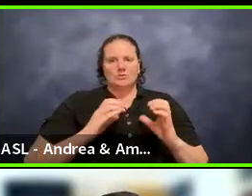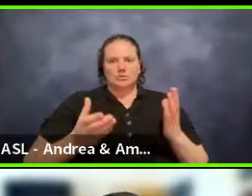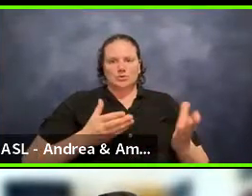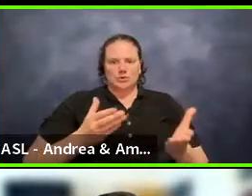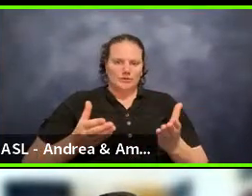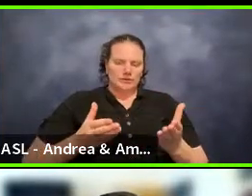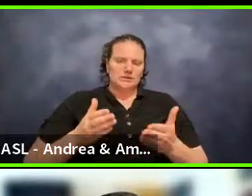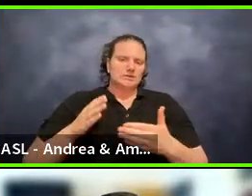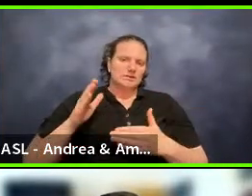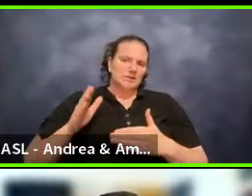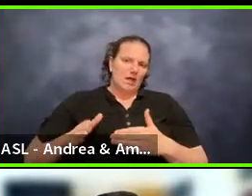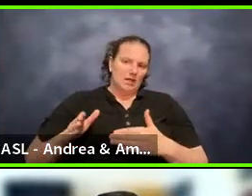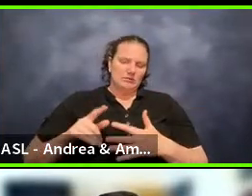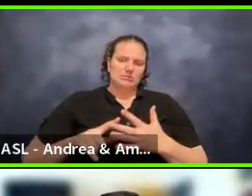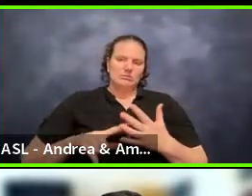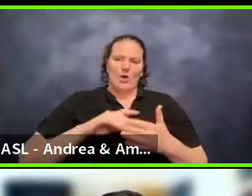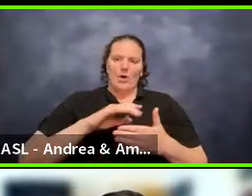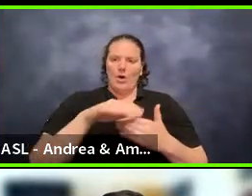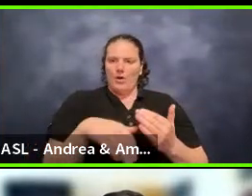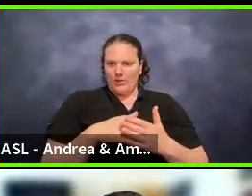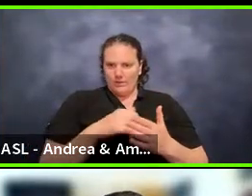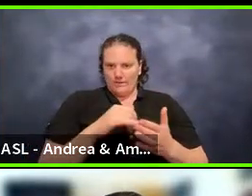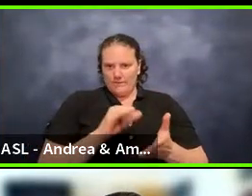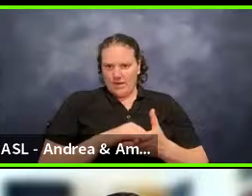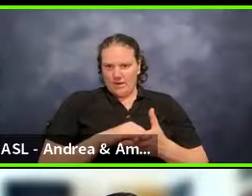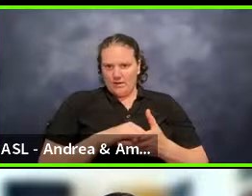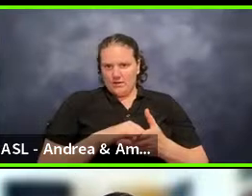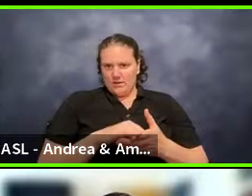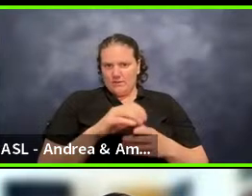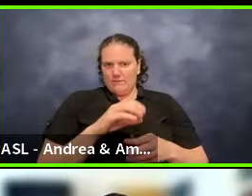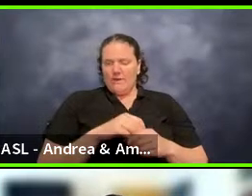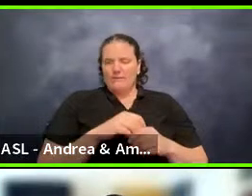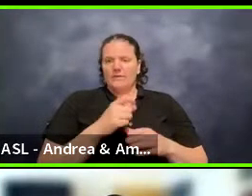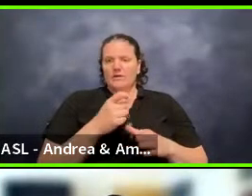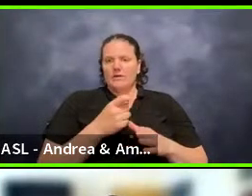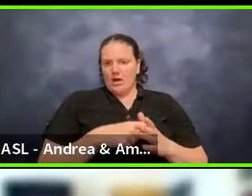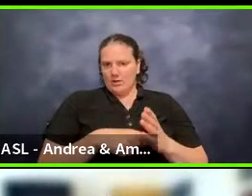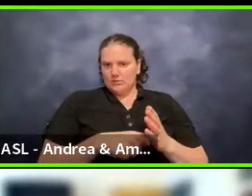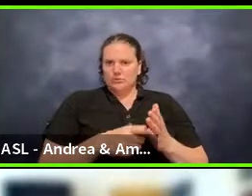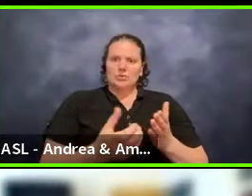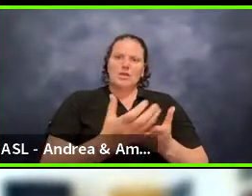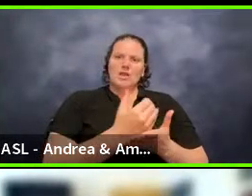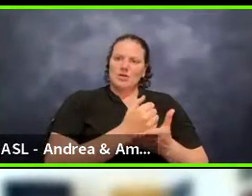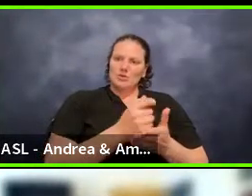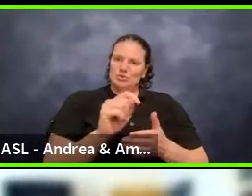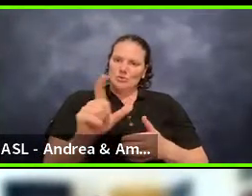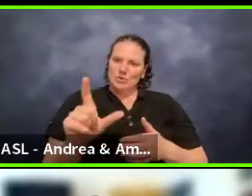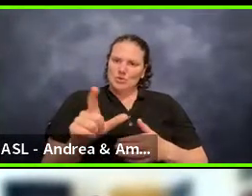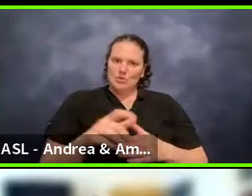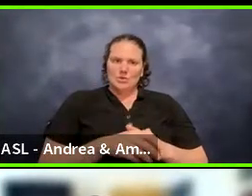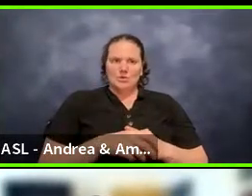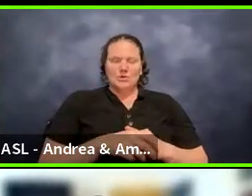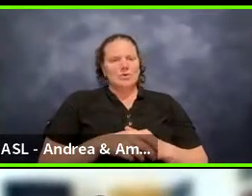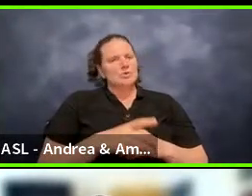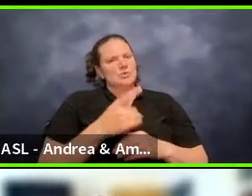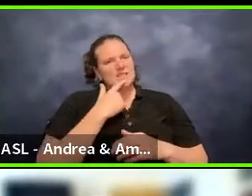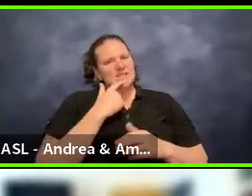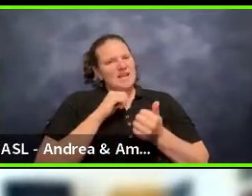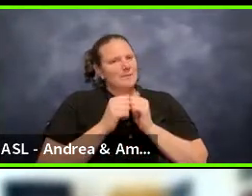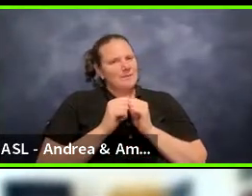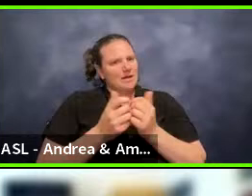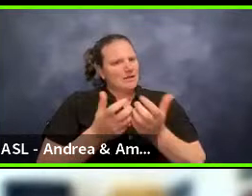of things, all of that is part of the cost to collect that. Well, you say it's